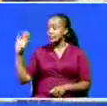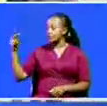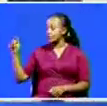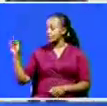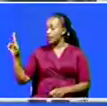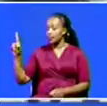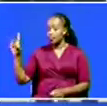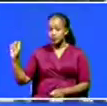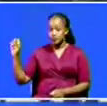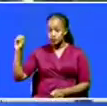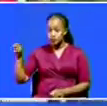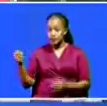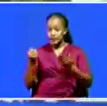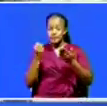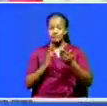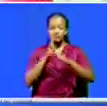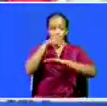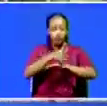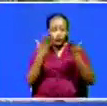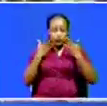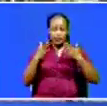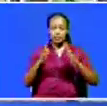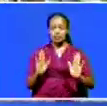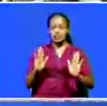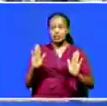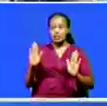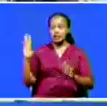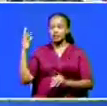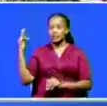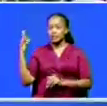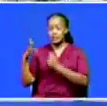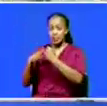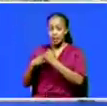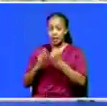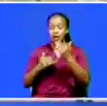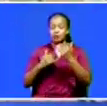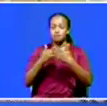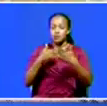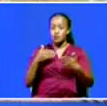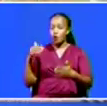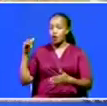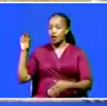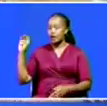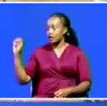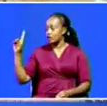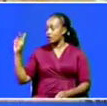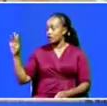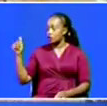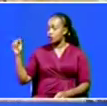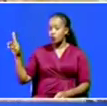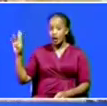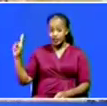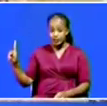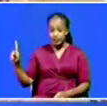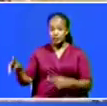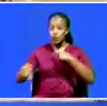Muneria crossed the finish line after 30 minutes and 47 seconds ahead of Emmanuel Gatuni and Albert Tonui. The winners